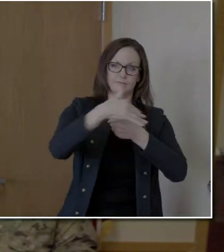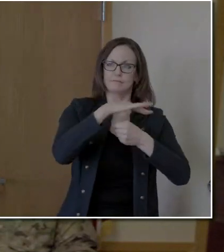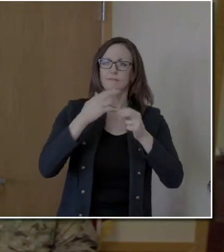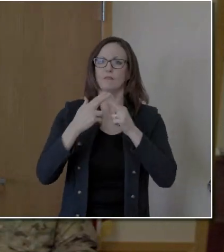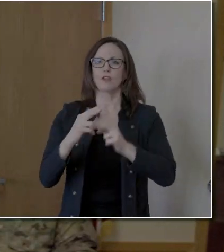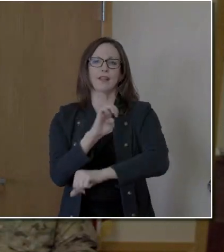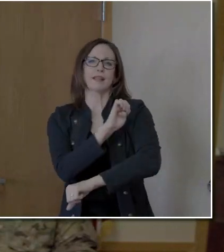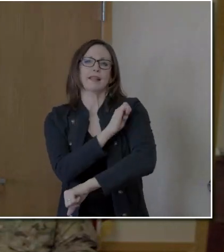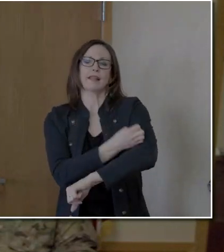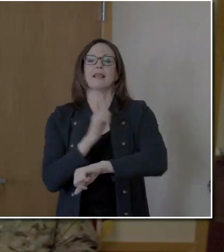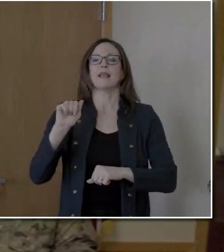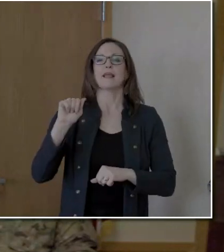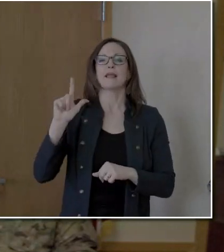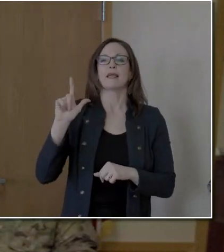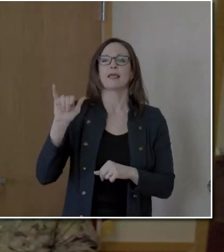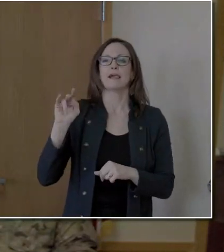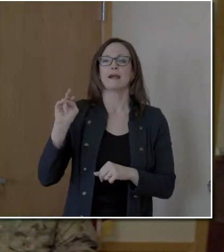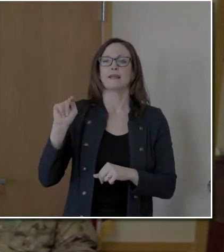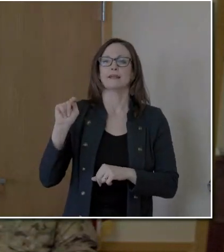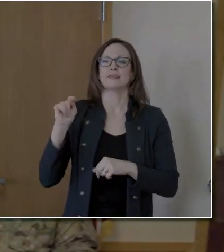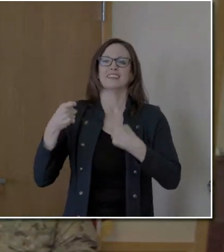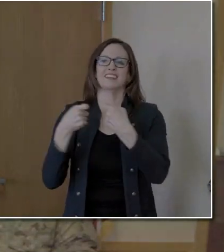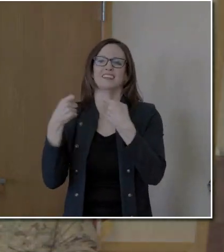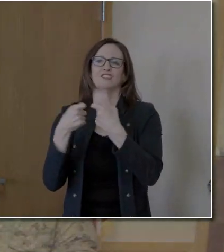application with FEMA was still pending.